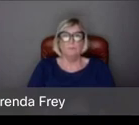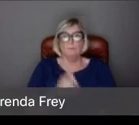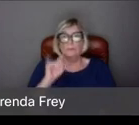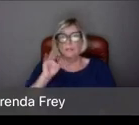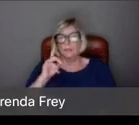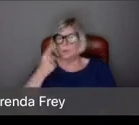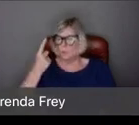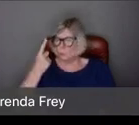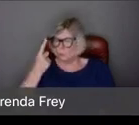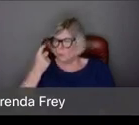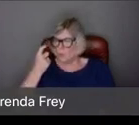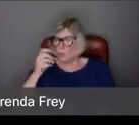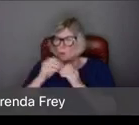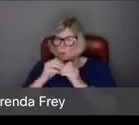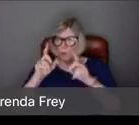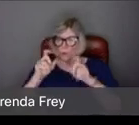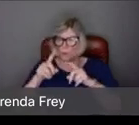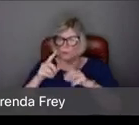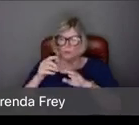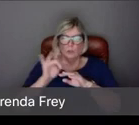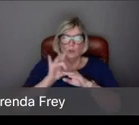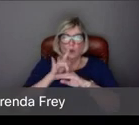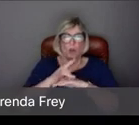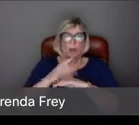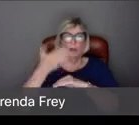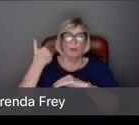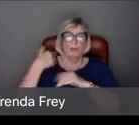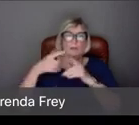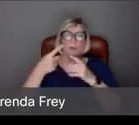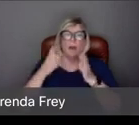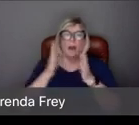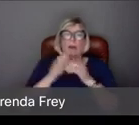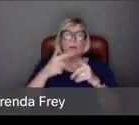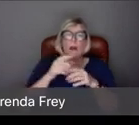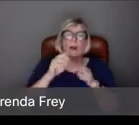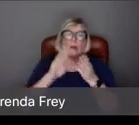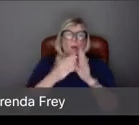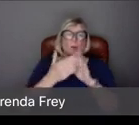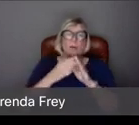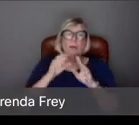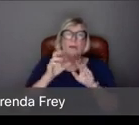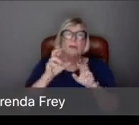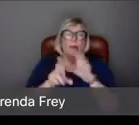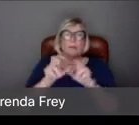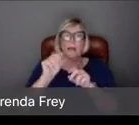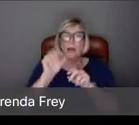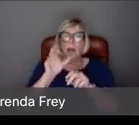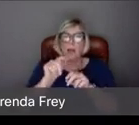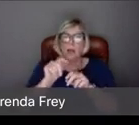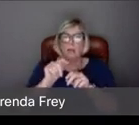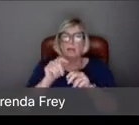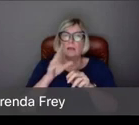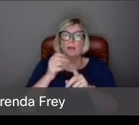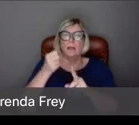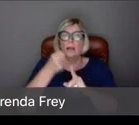There was one other question earlier that someone asked about the Community Reinvestment Act and the impact on getting loans. That really is a